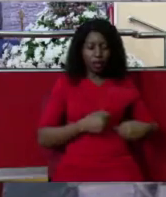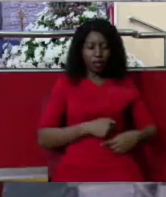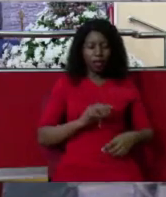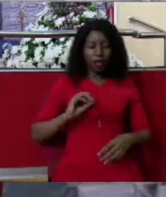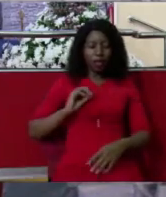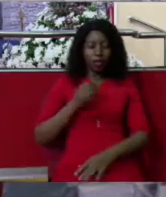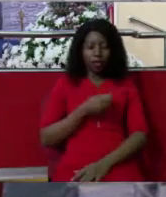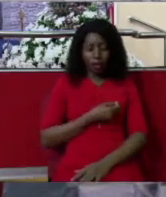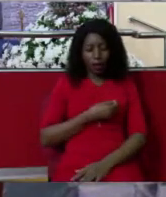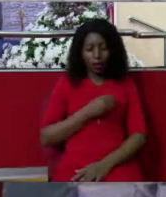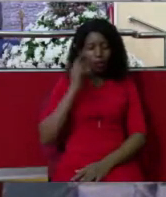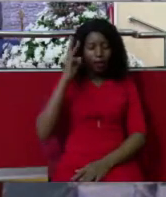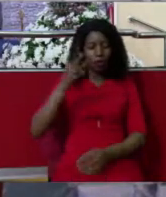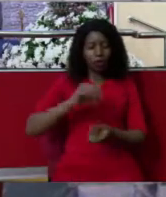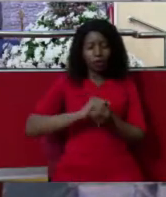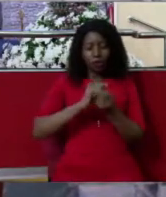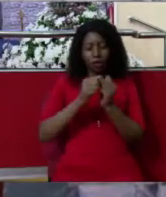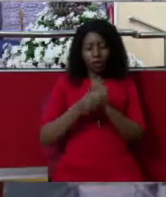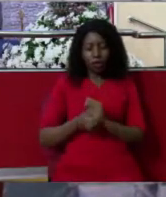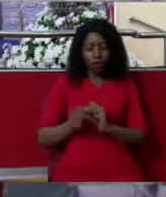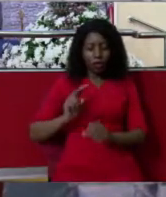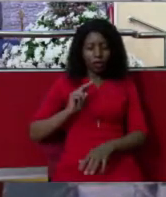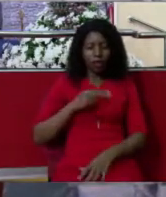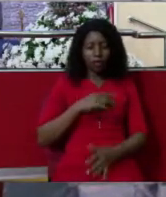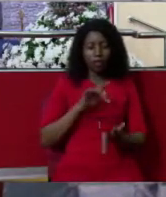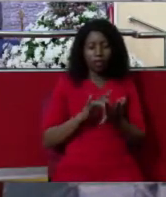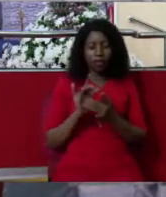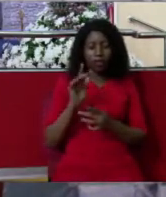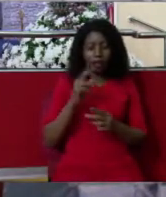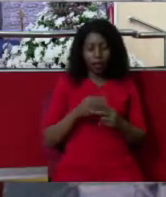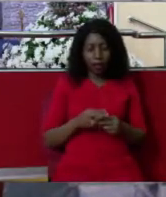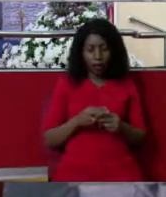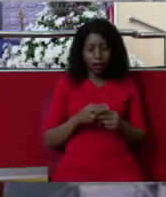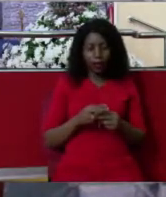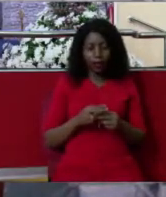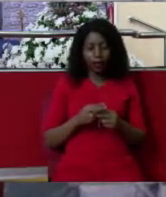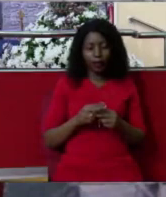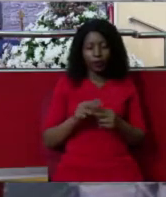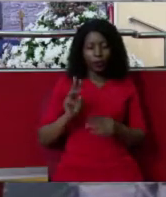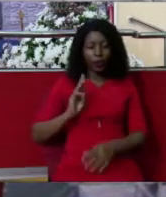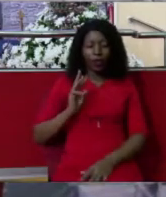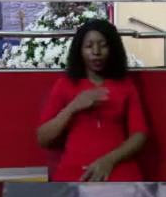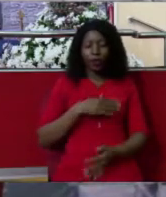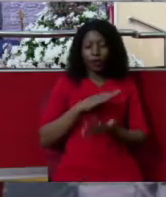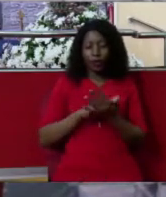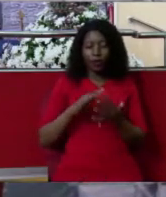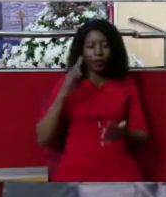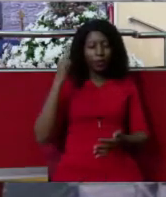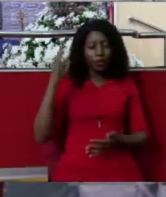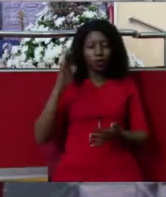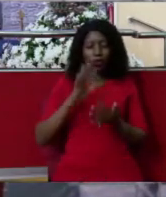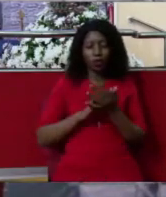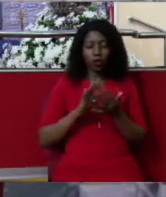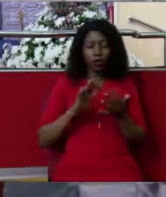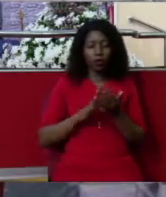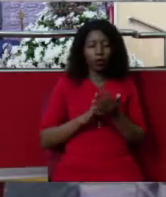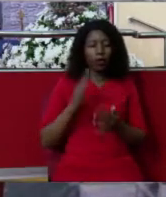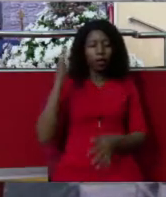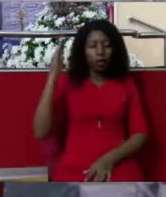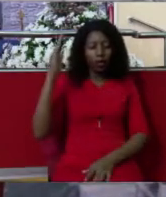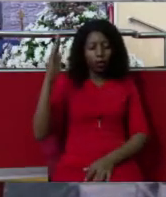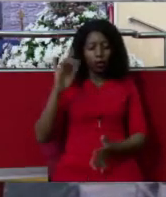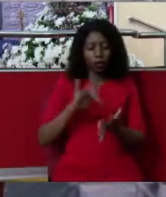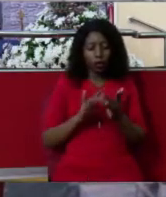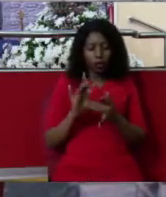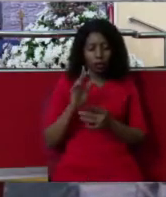and bring change to us in Jesus' name. We give you praise and we give you glory in